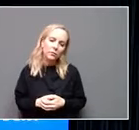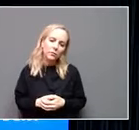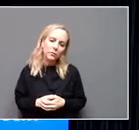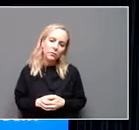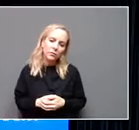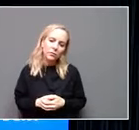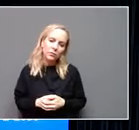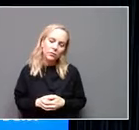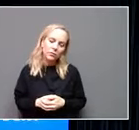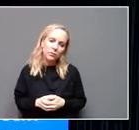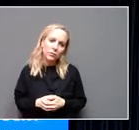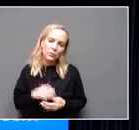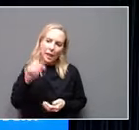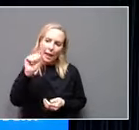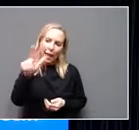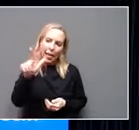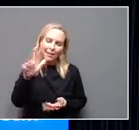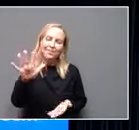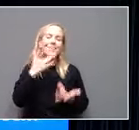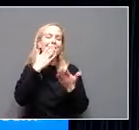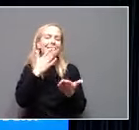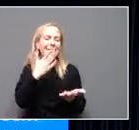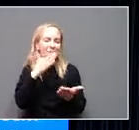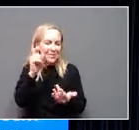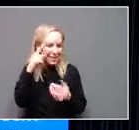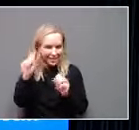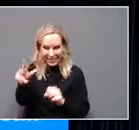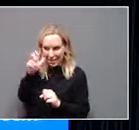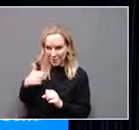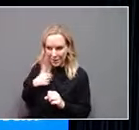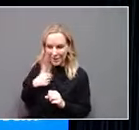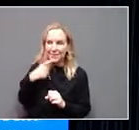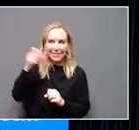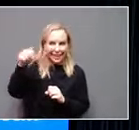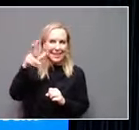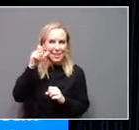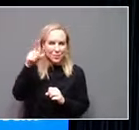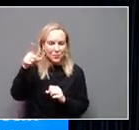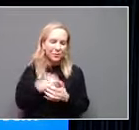We lose out. Thank you, Governor. Can you hear me? I can hear you.